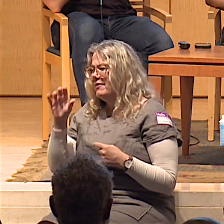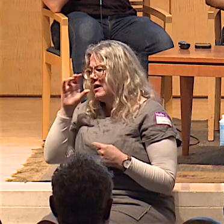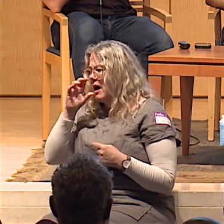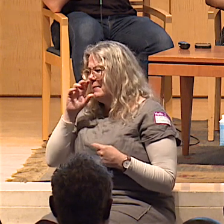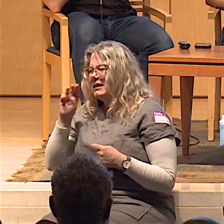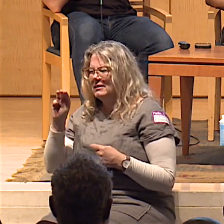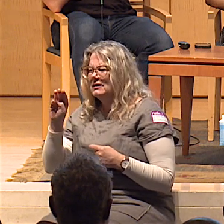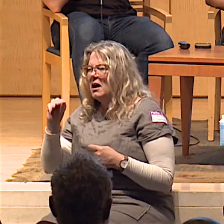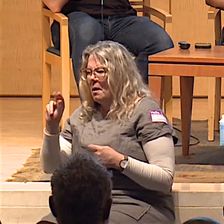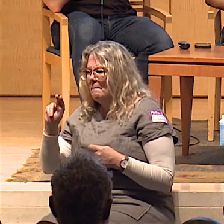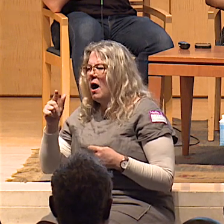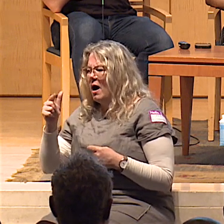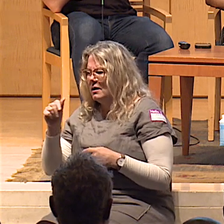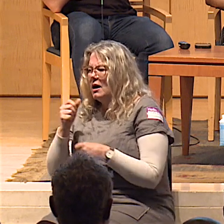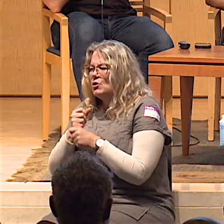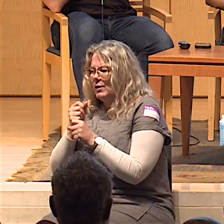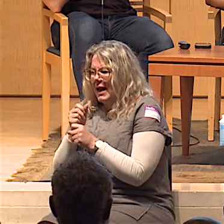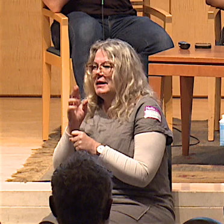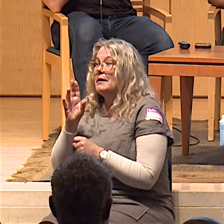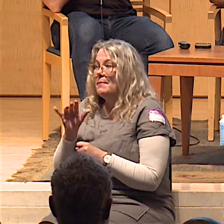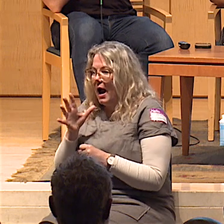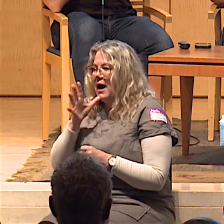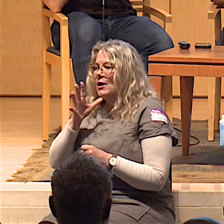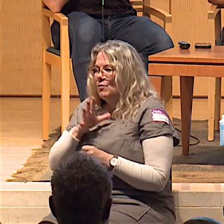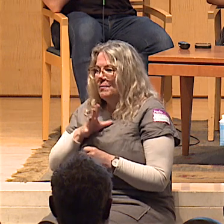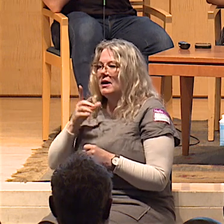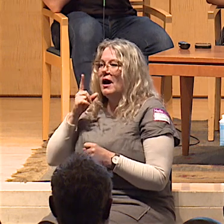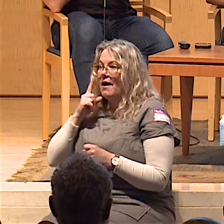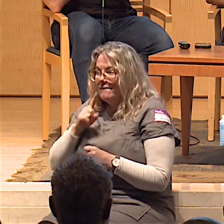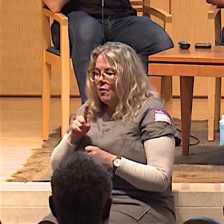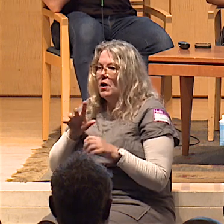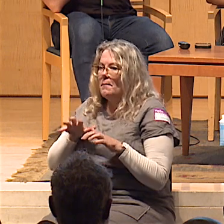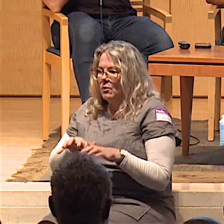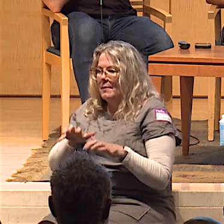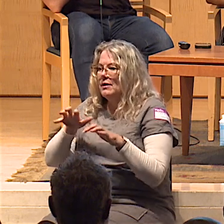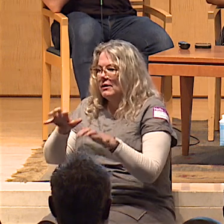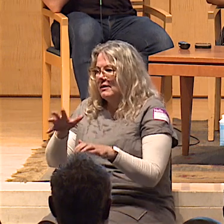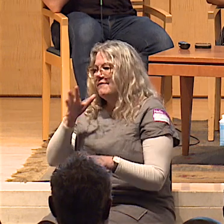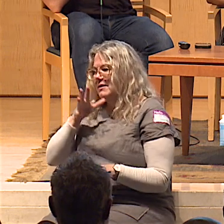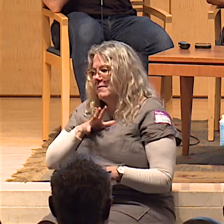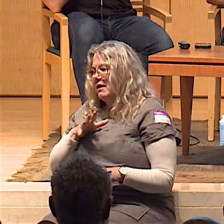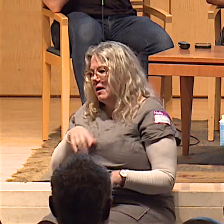manga created by women for primarily female audience